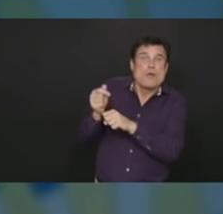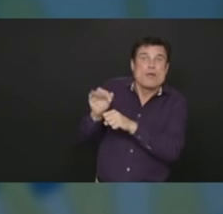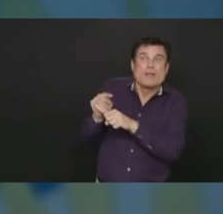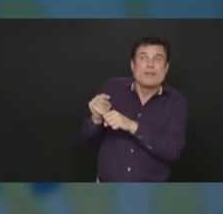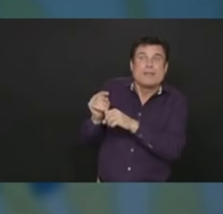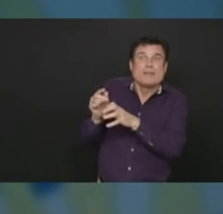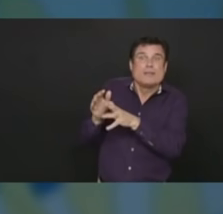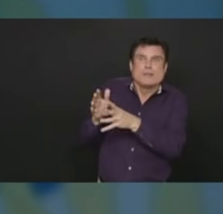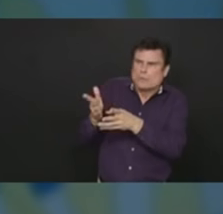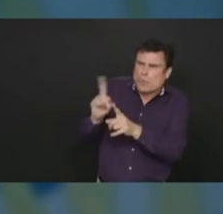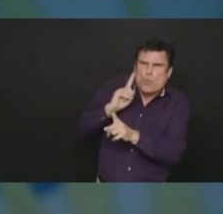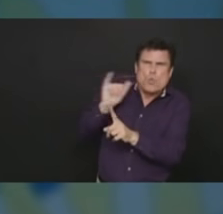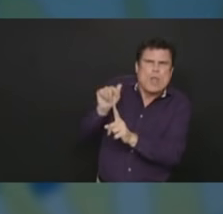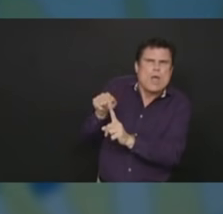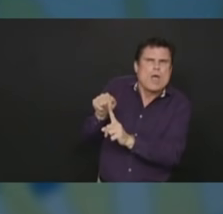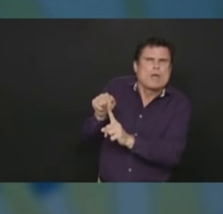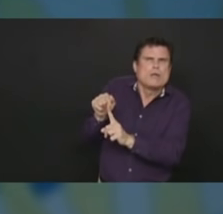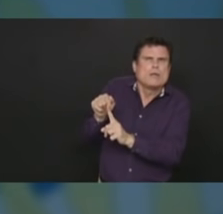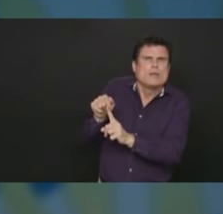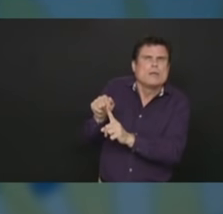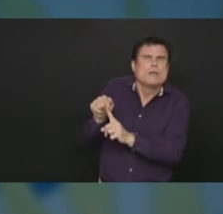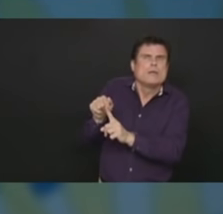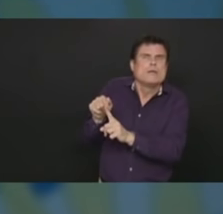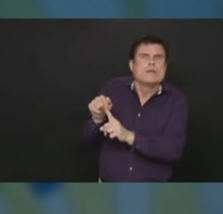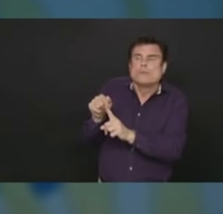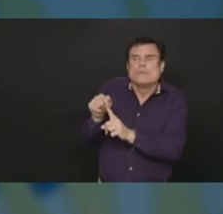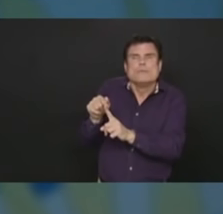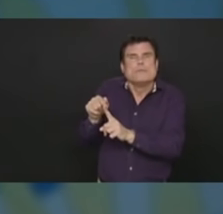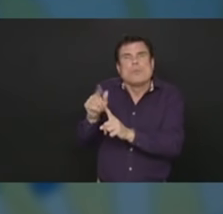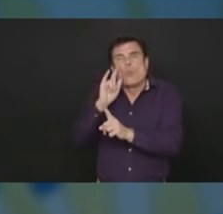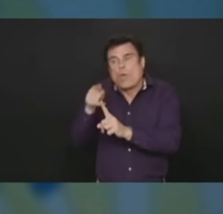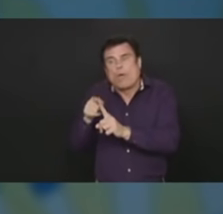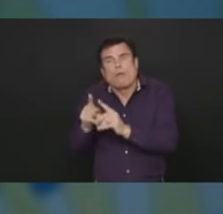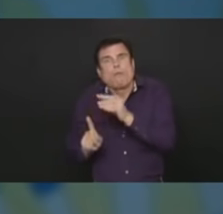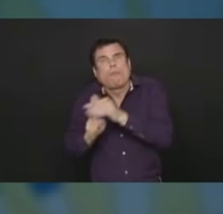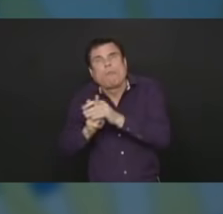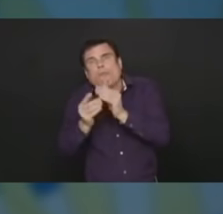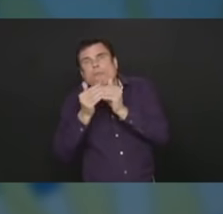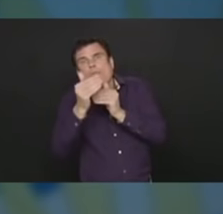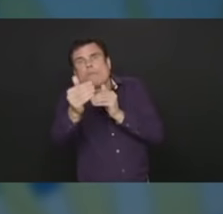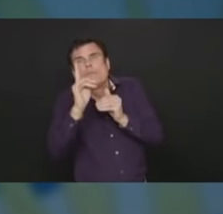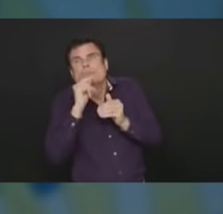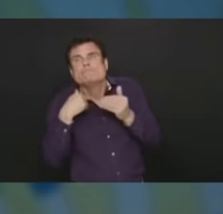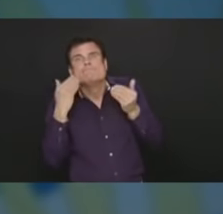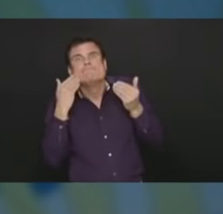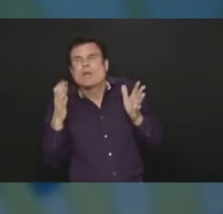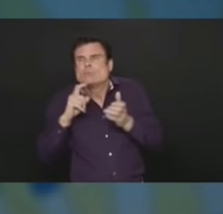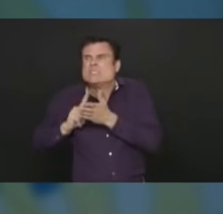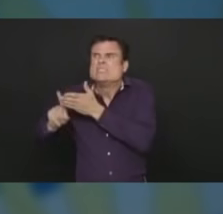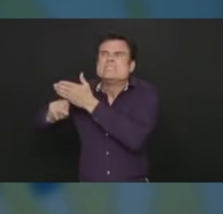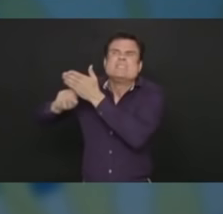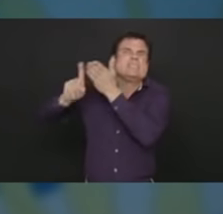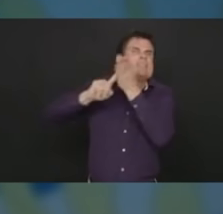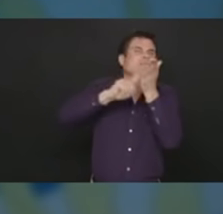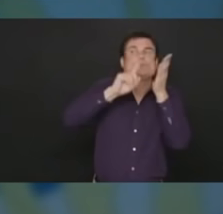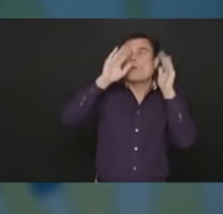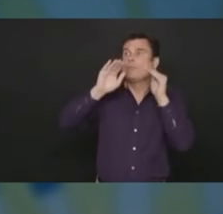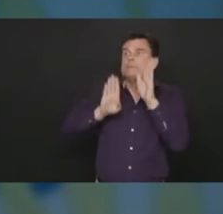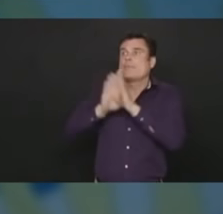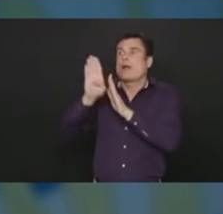a vaccine, we know it's going to be here in some way. And our job, our role, our